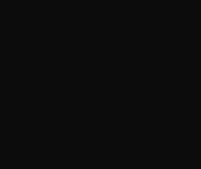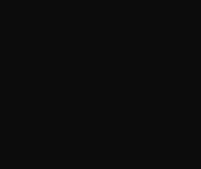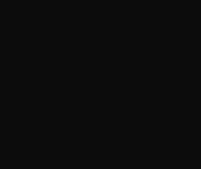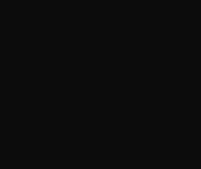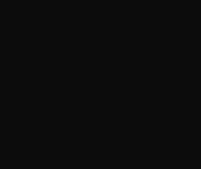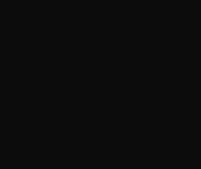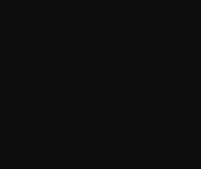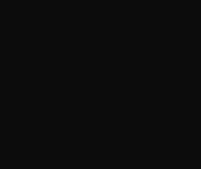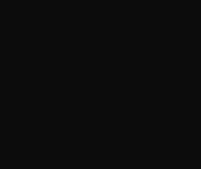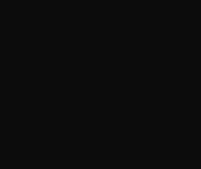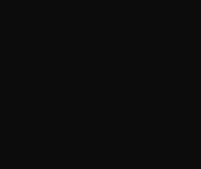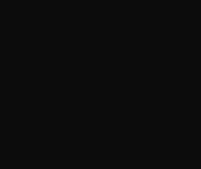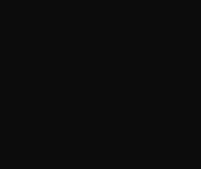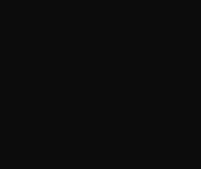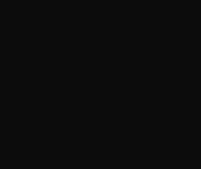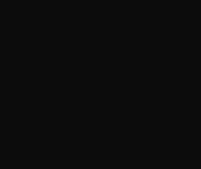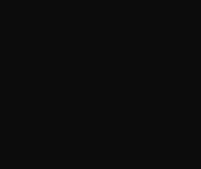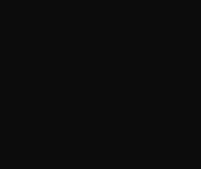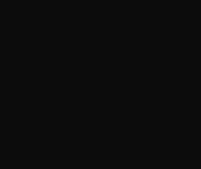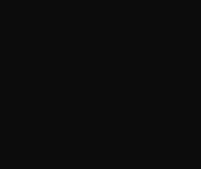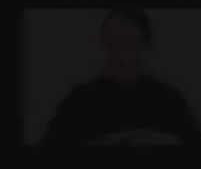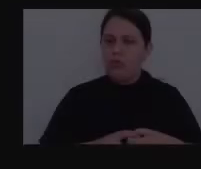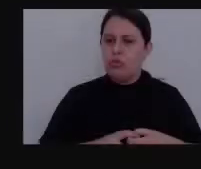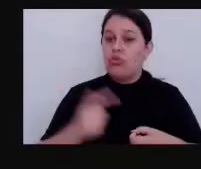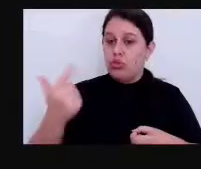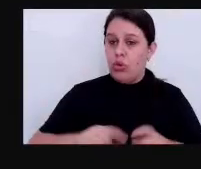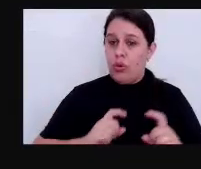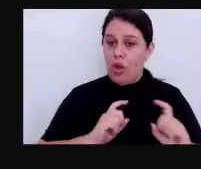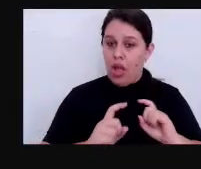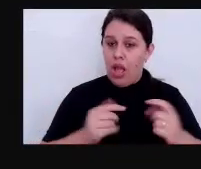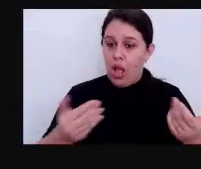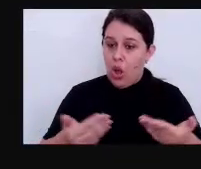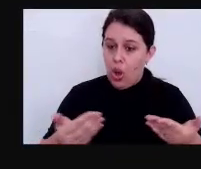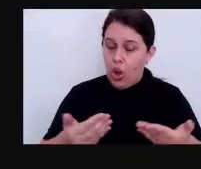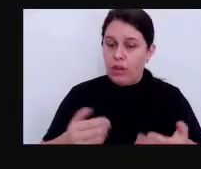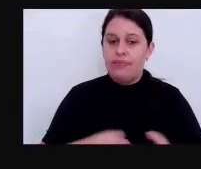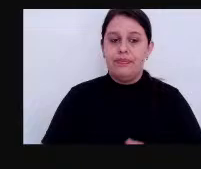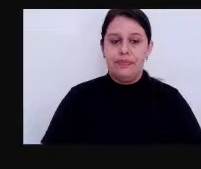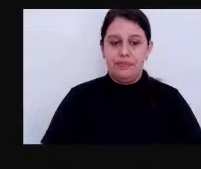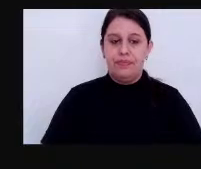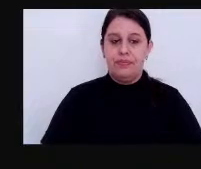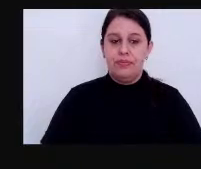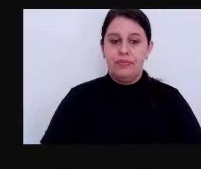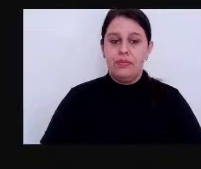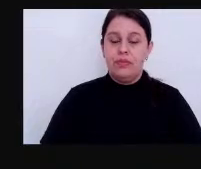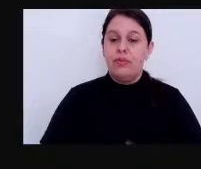be right back with another session. We are just starting the day. Thank you.